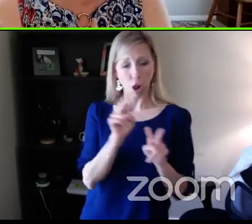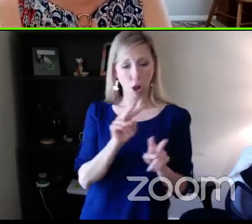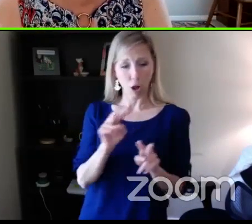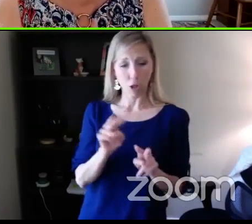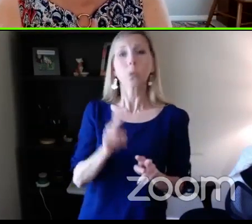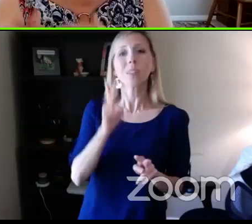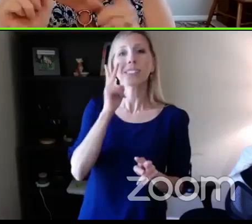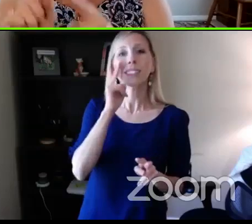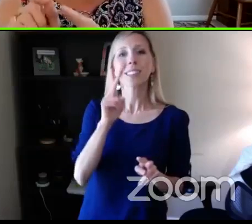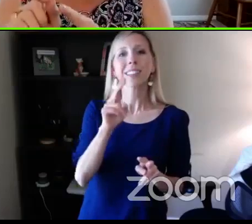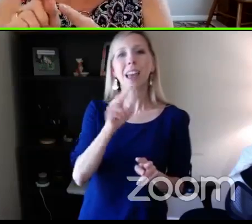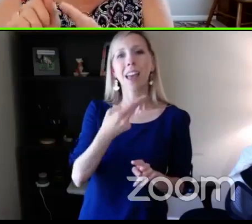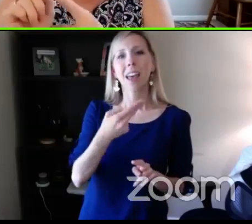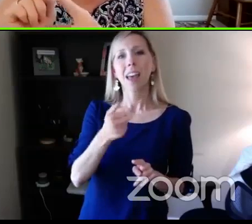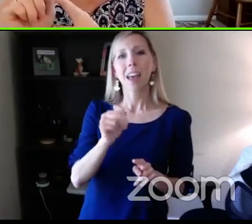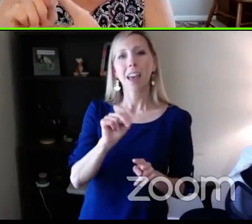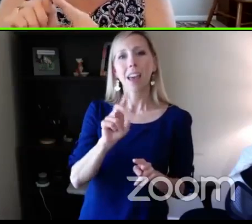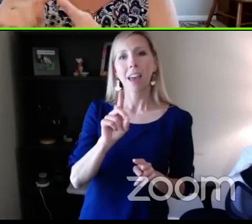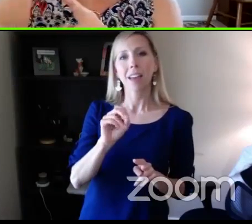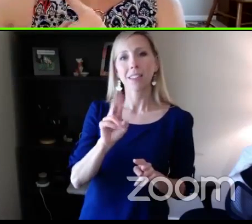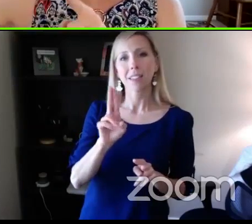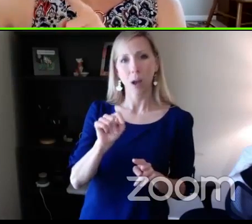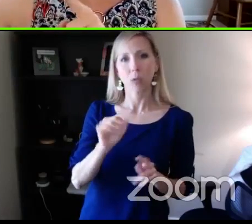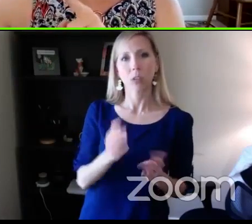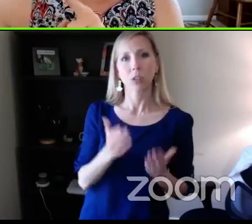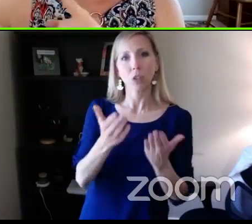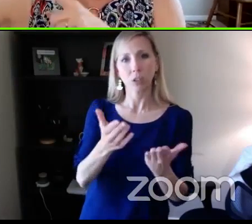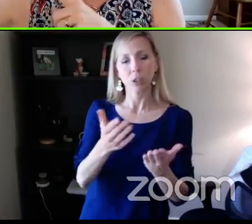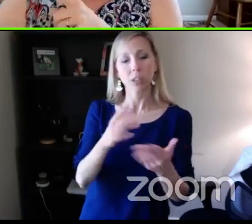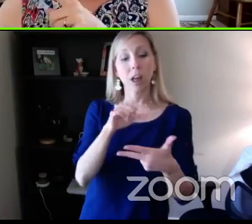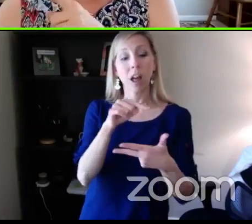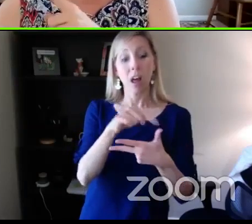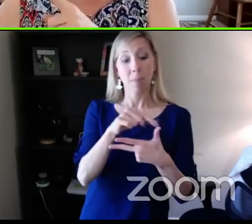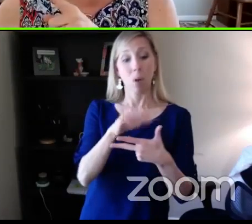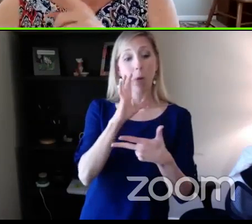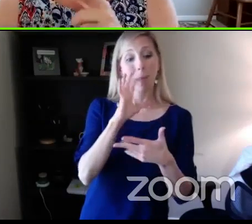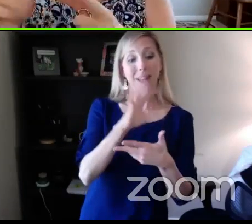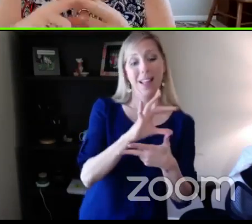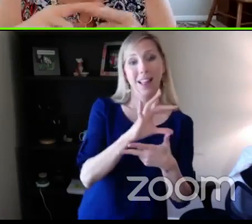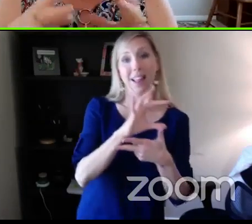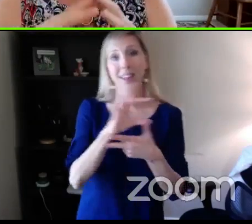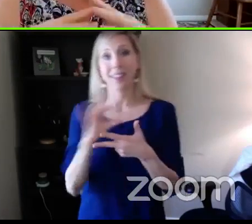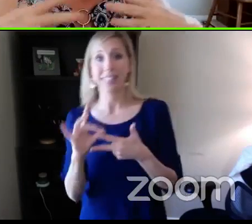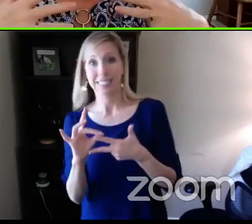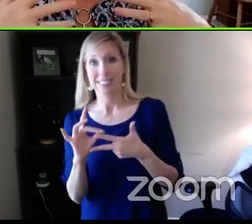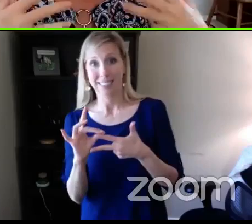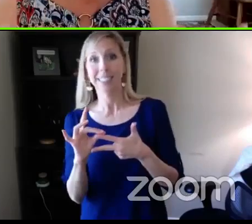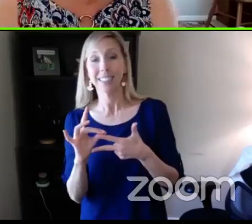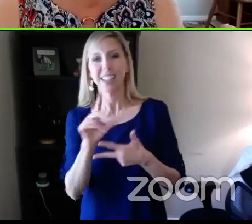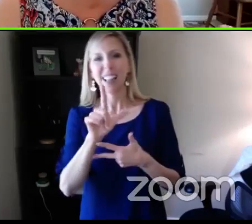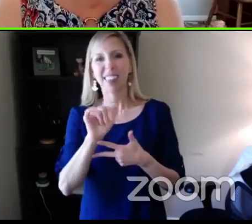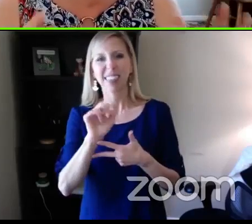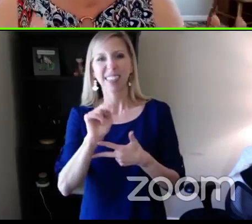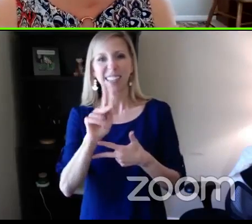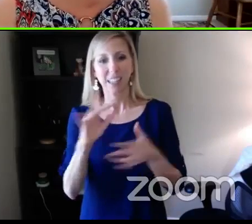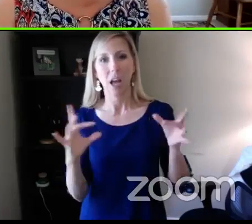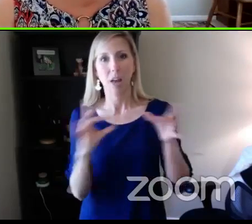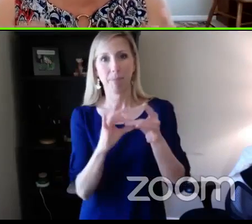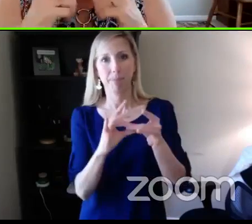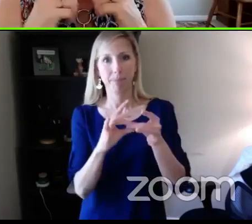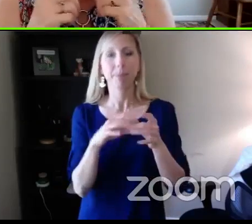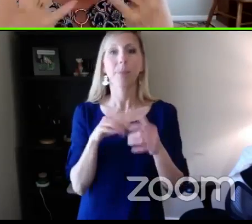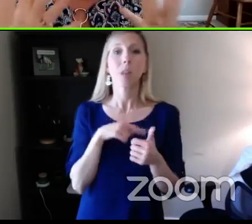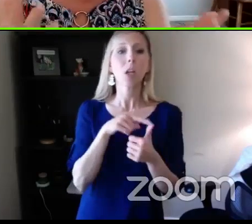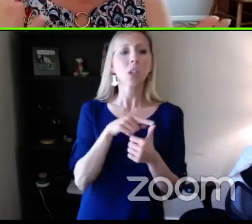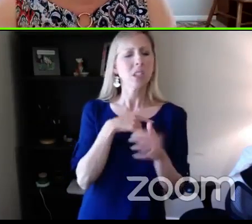handouts suggested, and they're linked to Teacher Tools Takeout, where you can download them. So right. We don't just mention things on the website